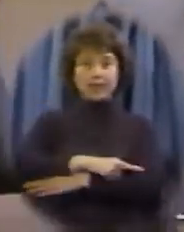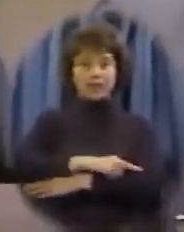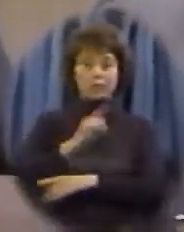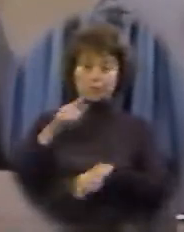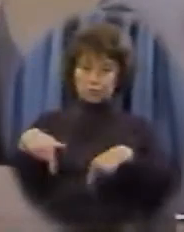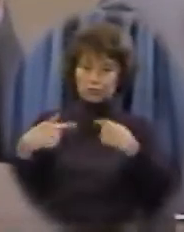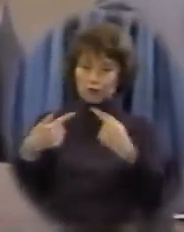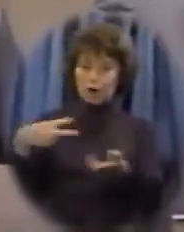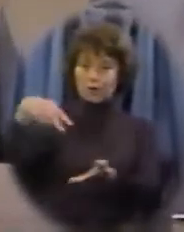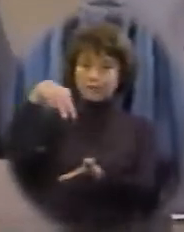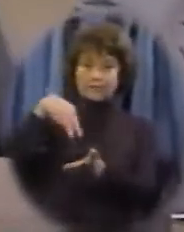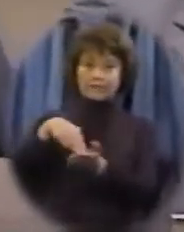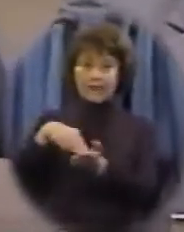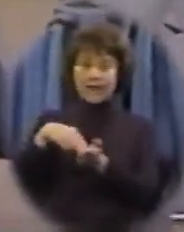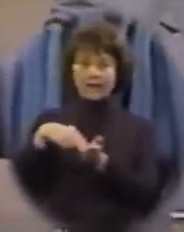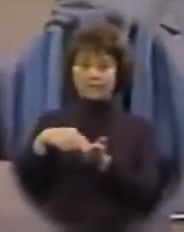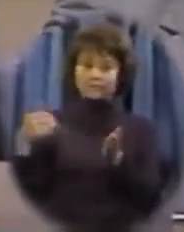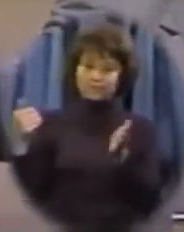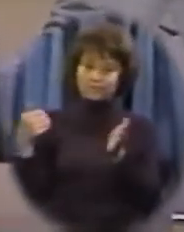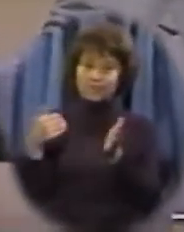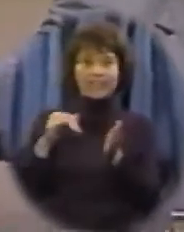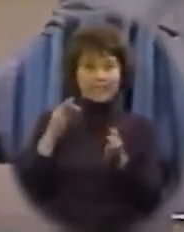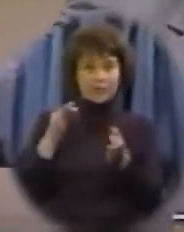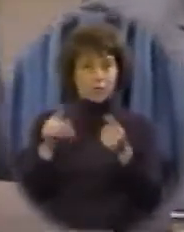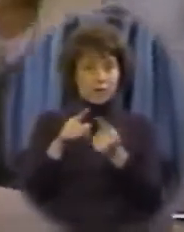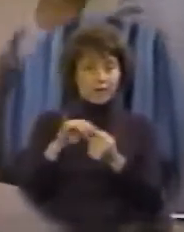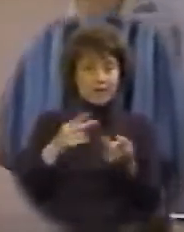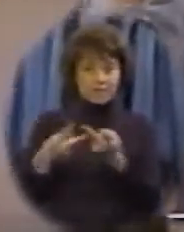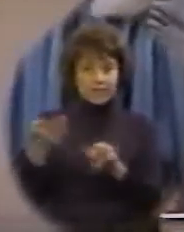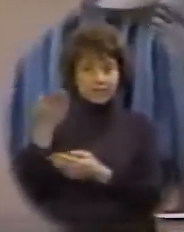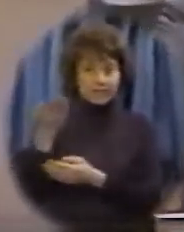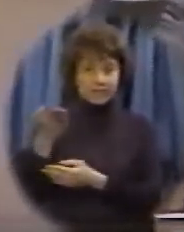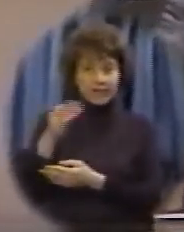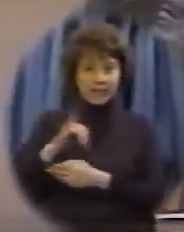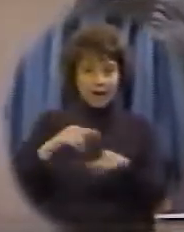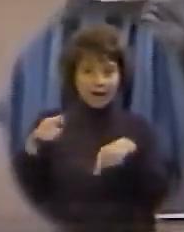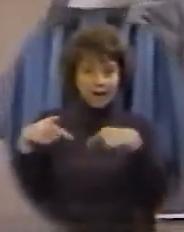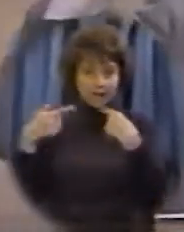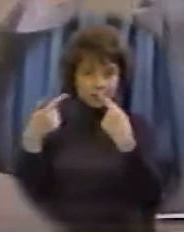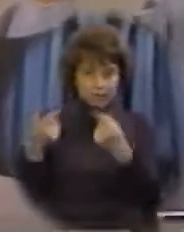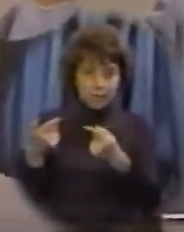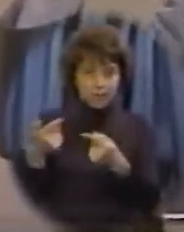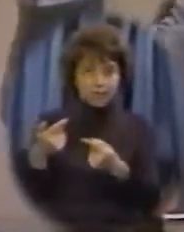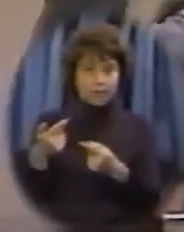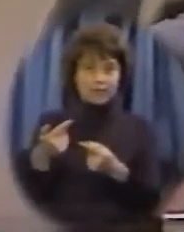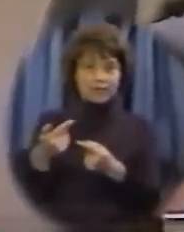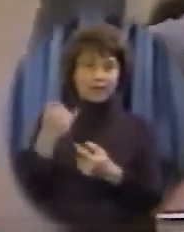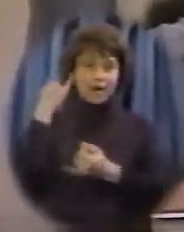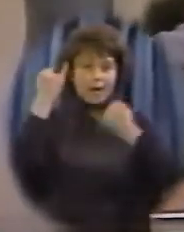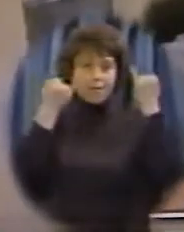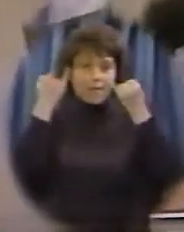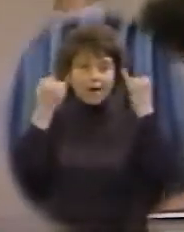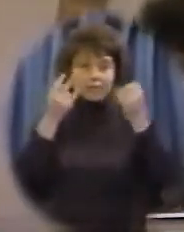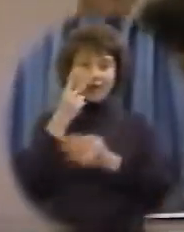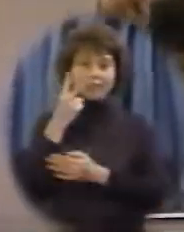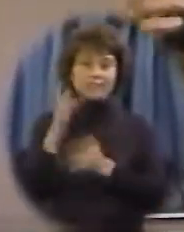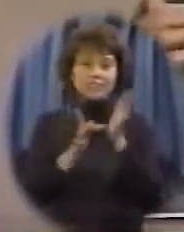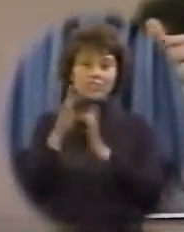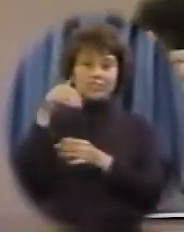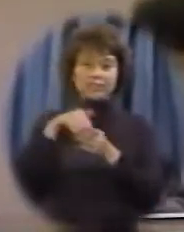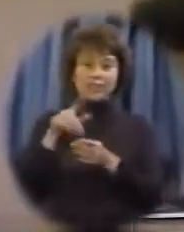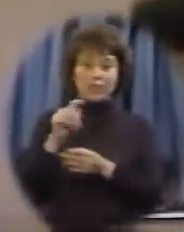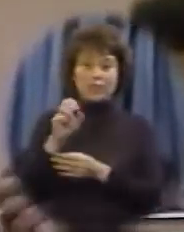stand beside that tomb on the early morning. And I look in, and the skin begins to loosen on his forehead. And a halo plays round